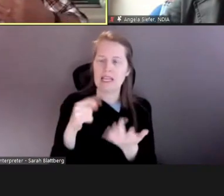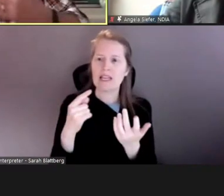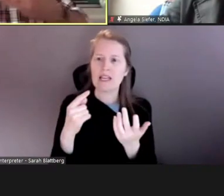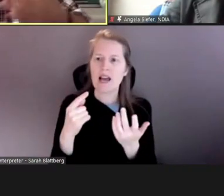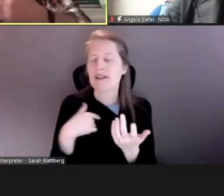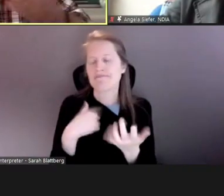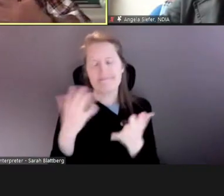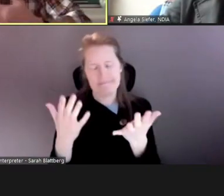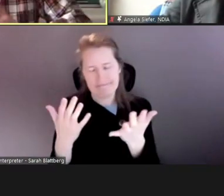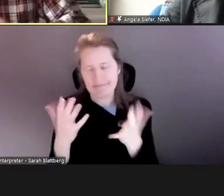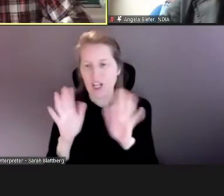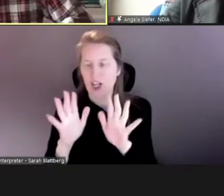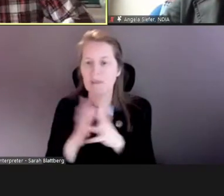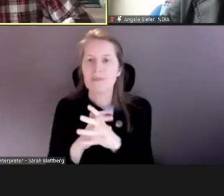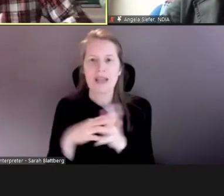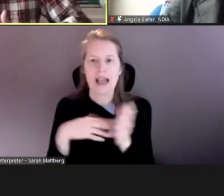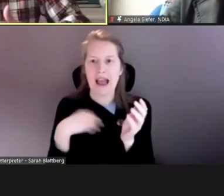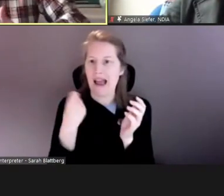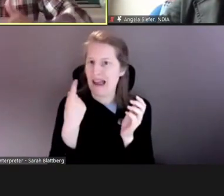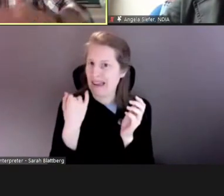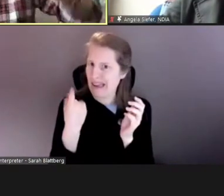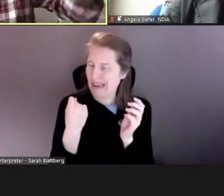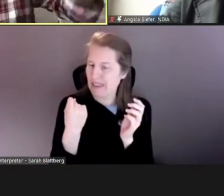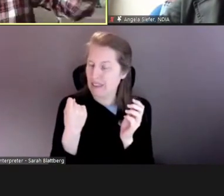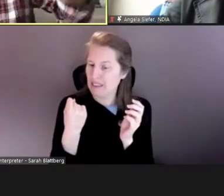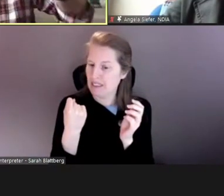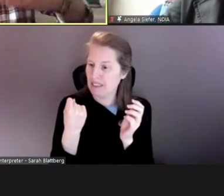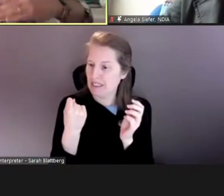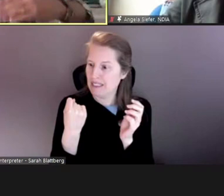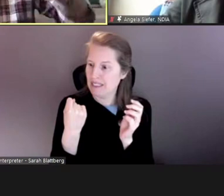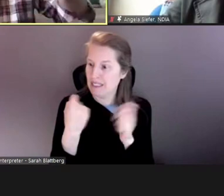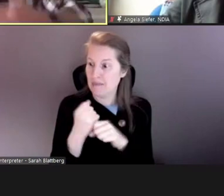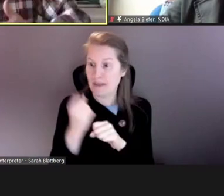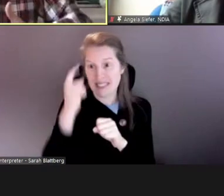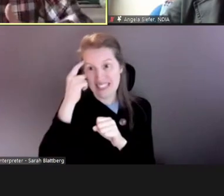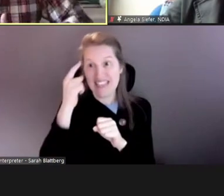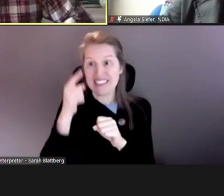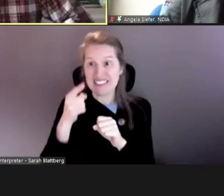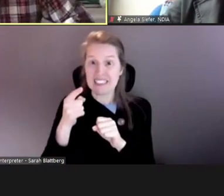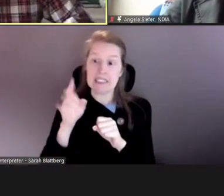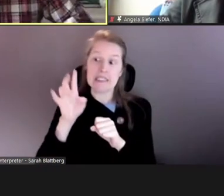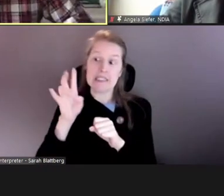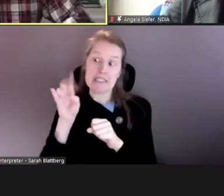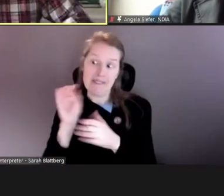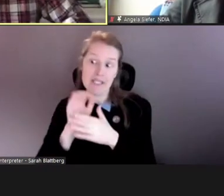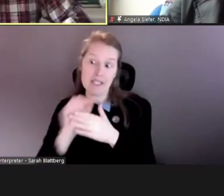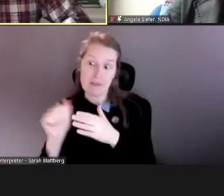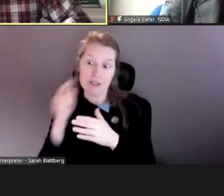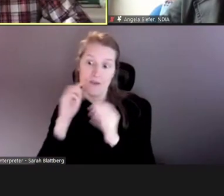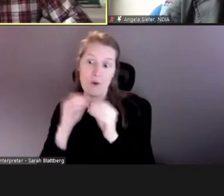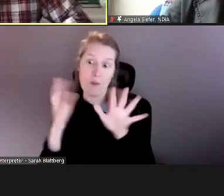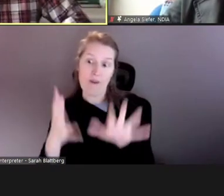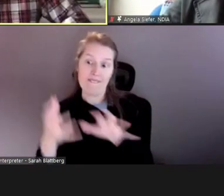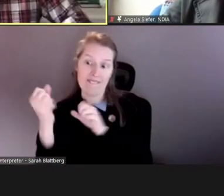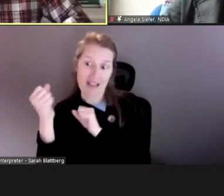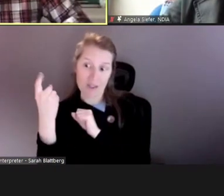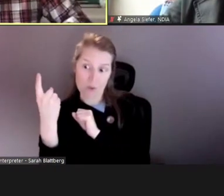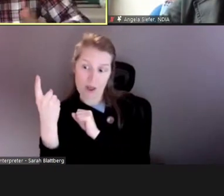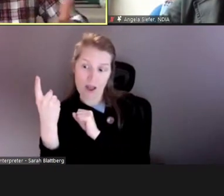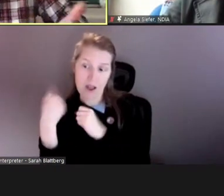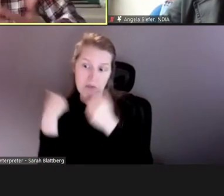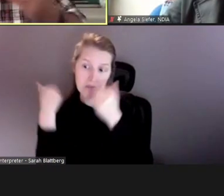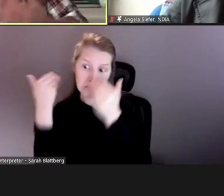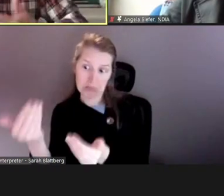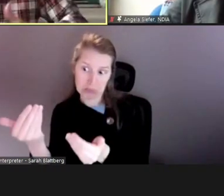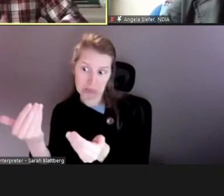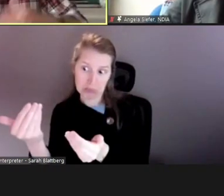look, I get it. But so it makes sense, like, well, yeah, if it's only $70 for the faster plan, and, you know, we've